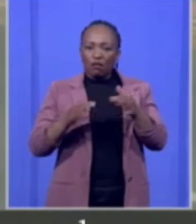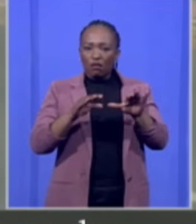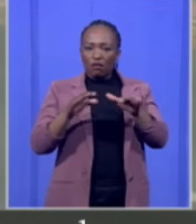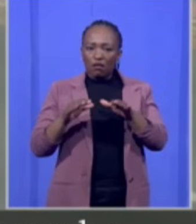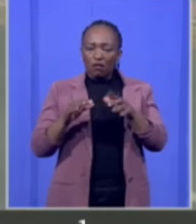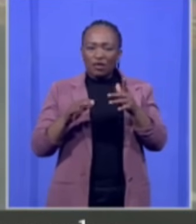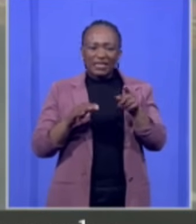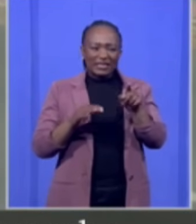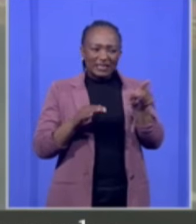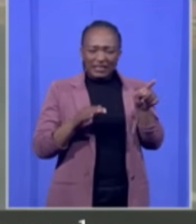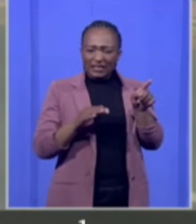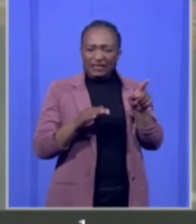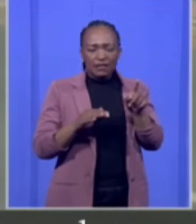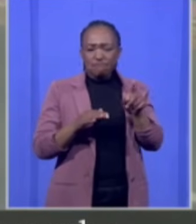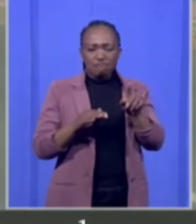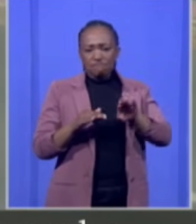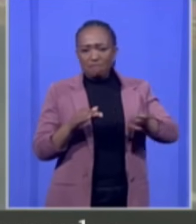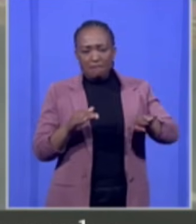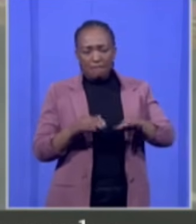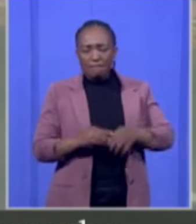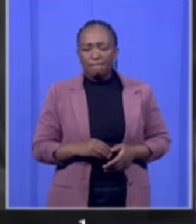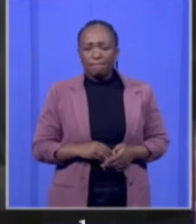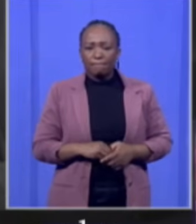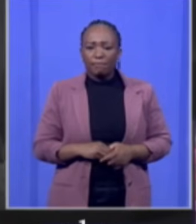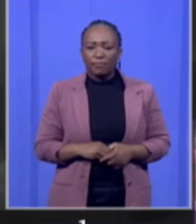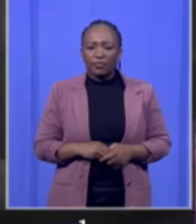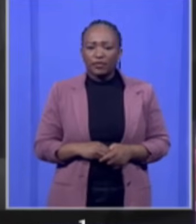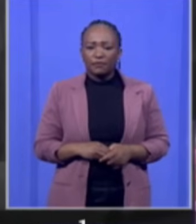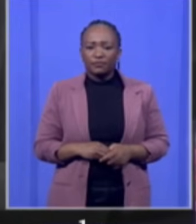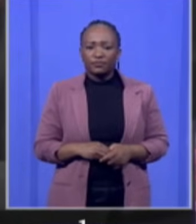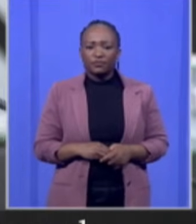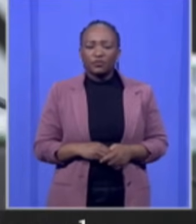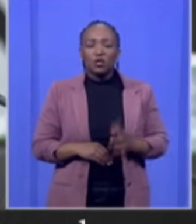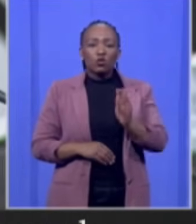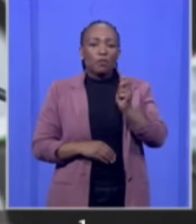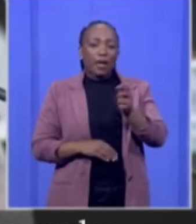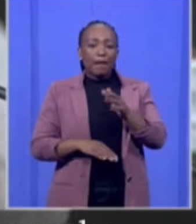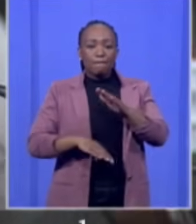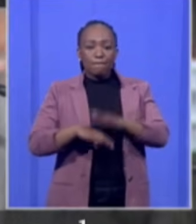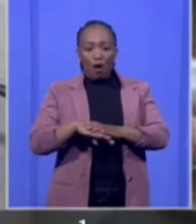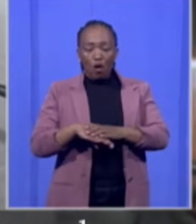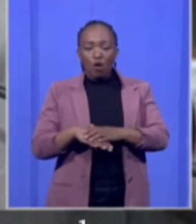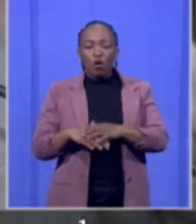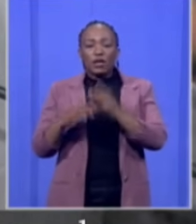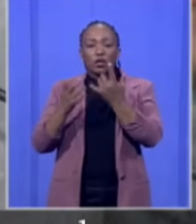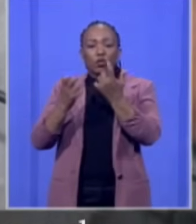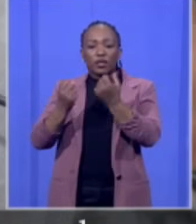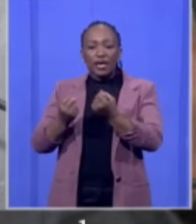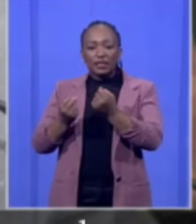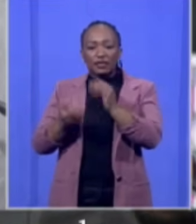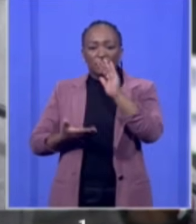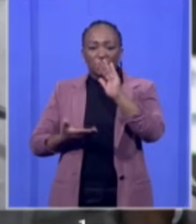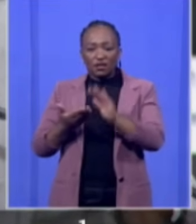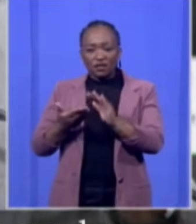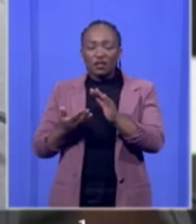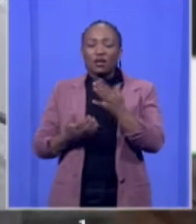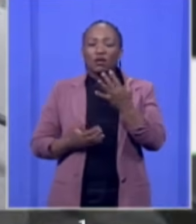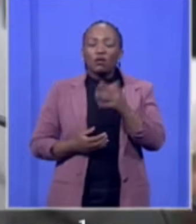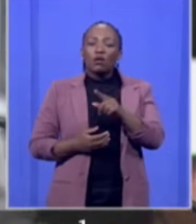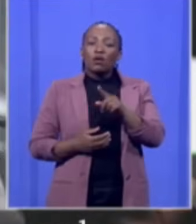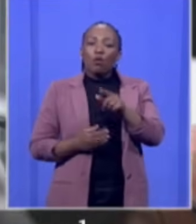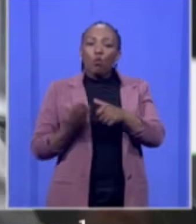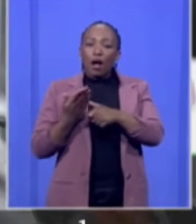ka thoko. You're going to pay more and get even less this time. Because it's not only the tariffs that will increase,